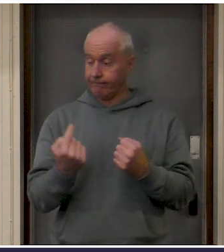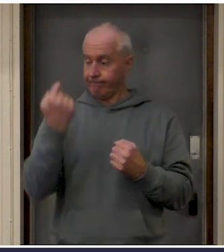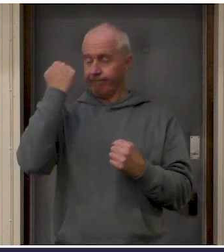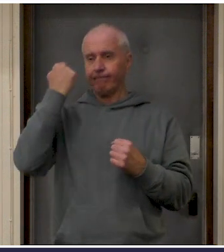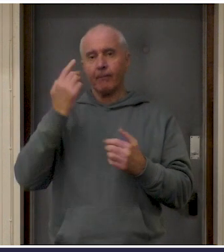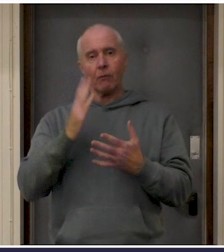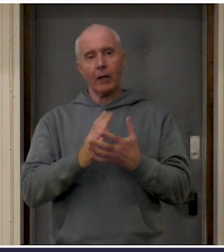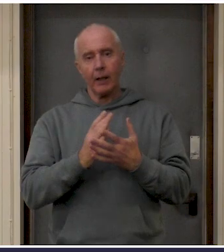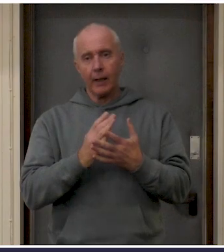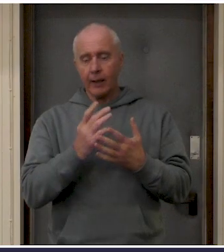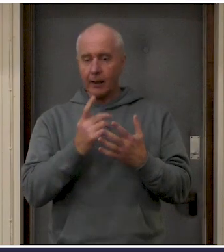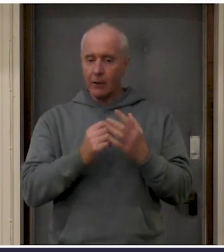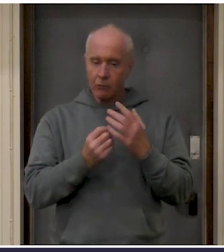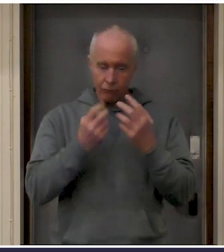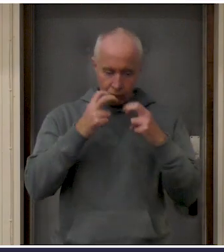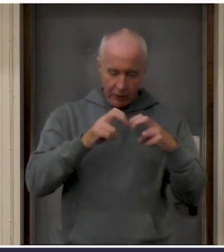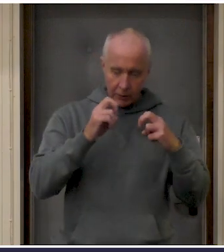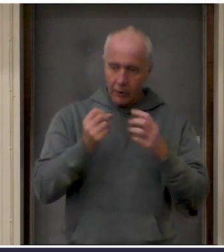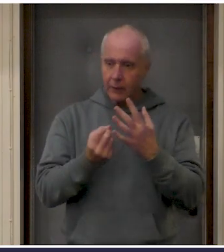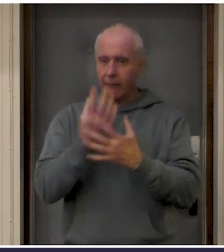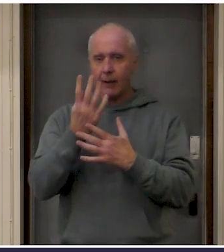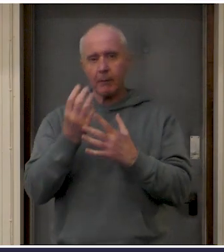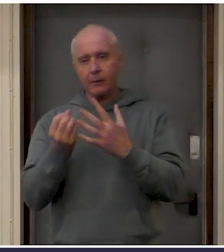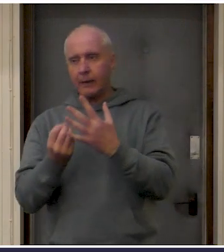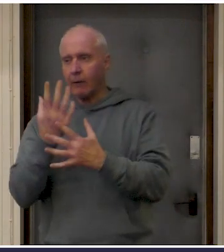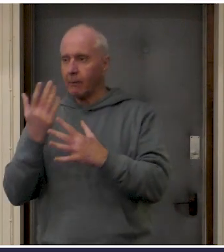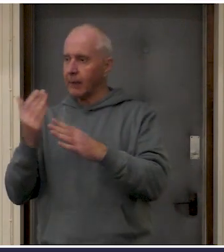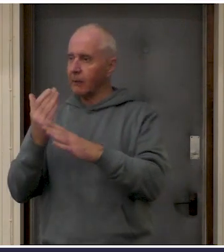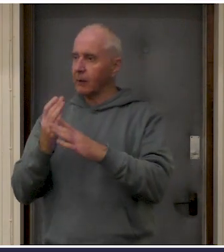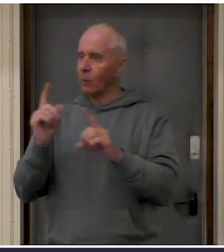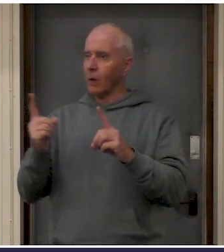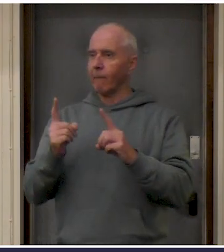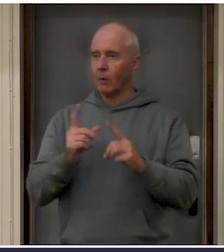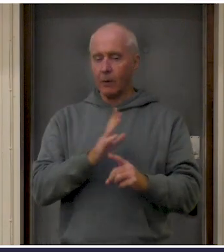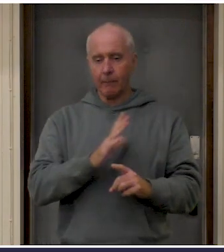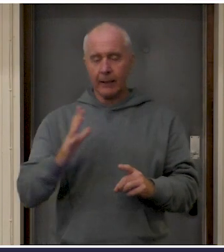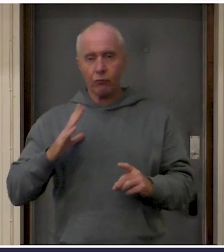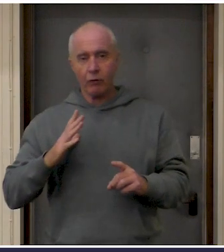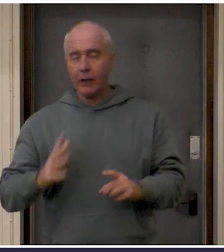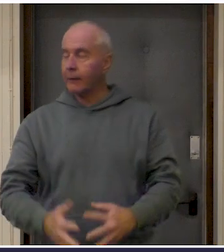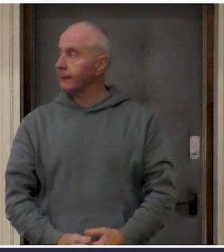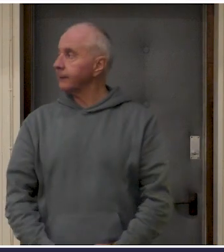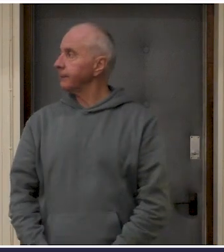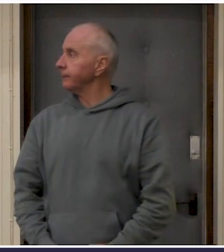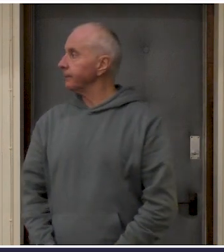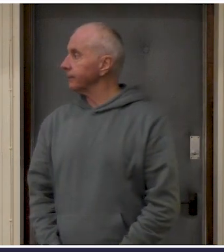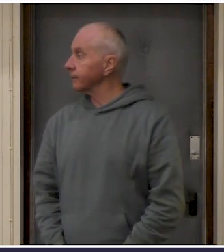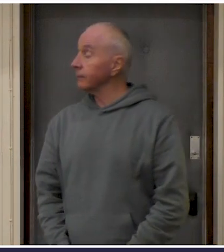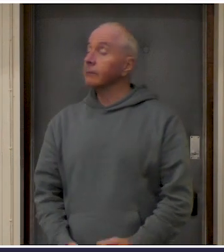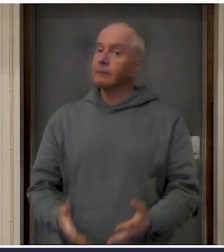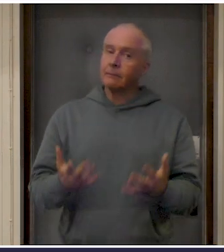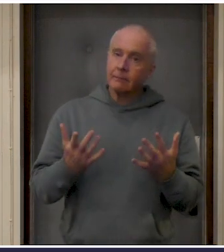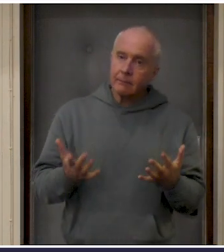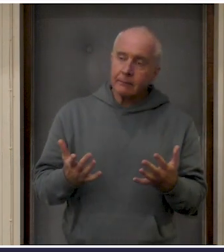the vast amount of R&D and the vast amount of sort of development activity was all in the military sphere. Some of